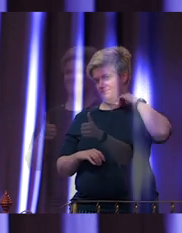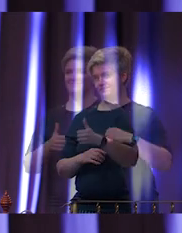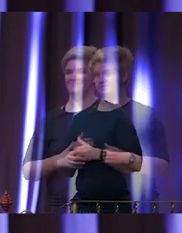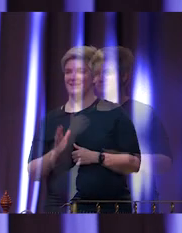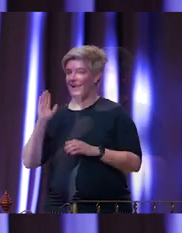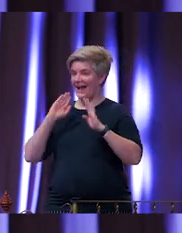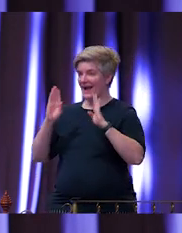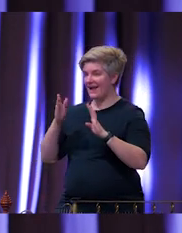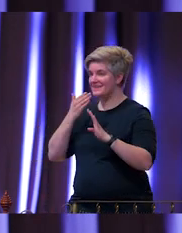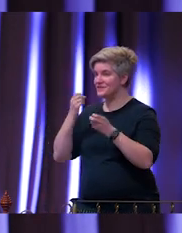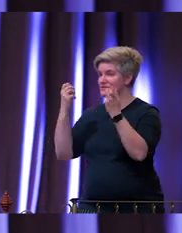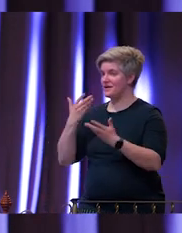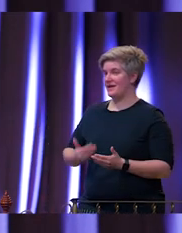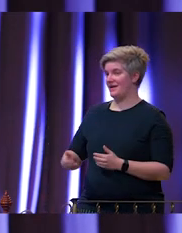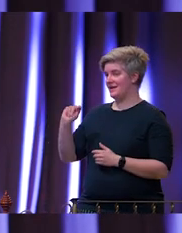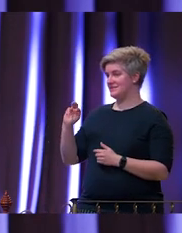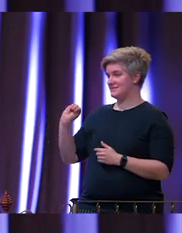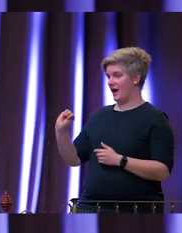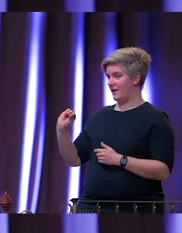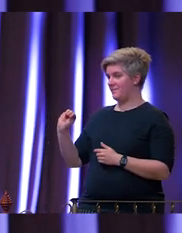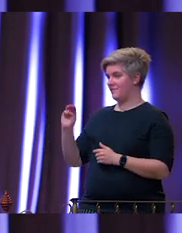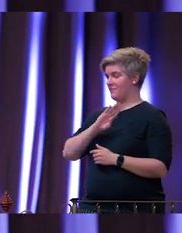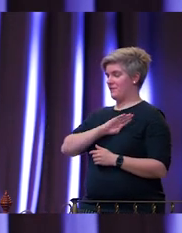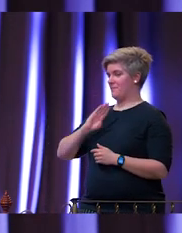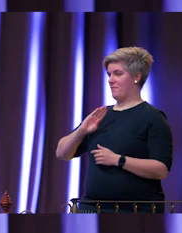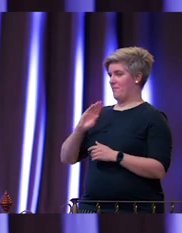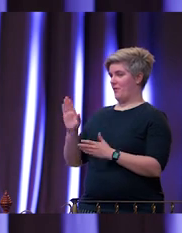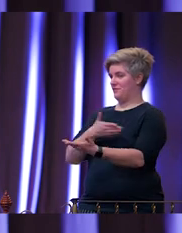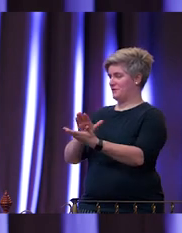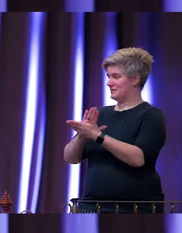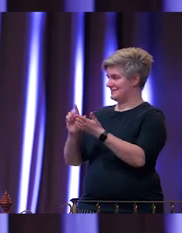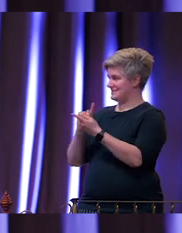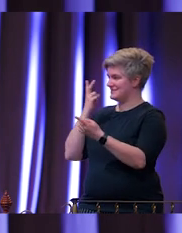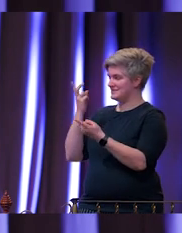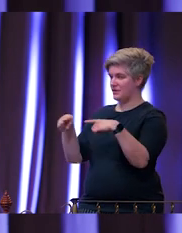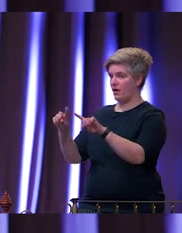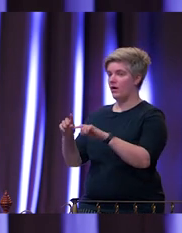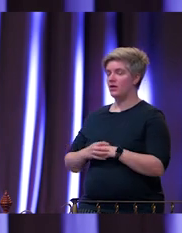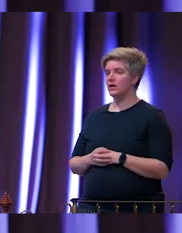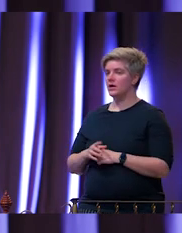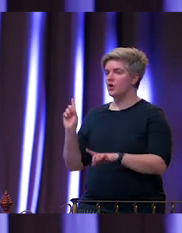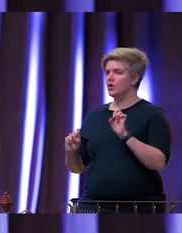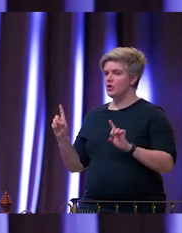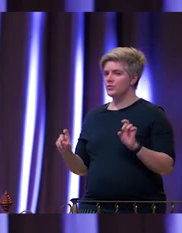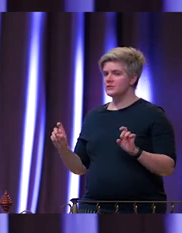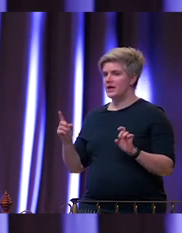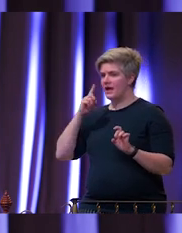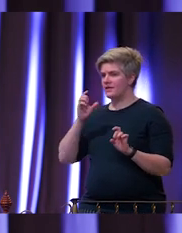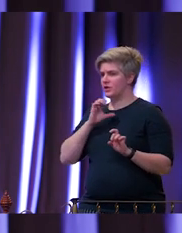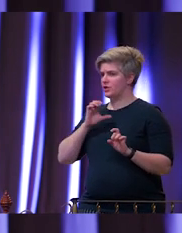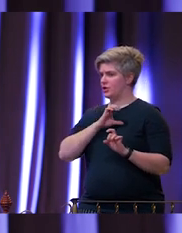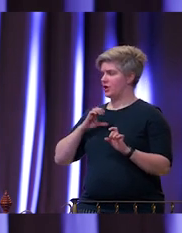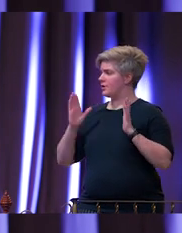Hi, thanks so much. I'm Tom Clues, Crossing Borders Music. Nice to see you all. My question, I think Commissioner Harkey, you kind